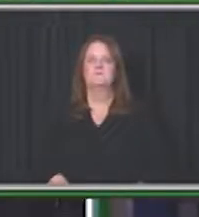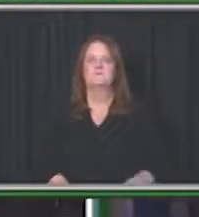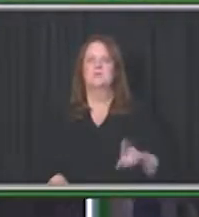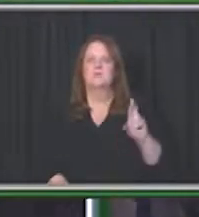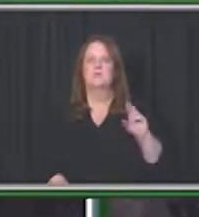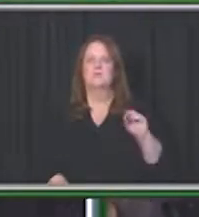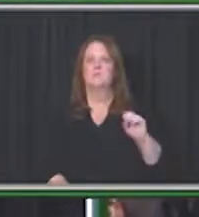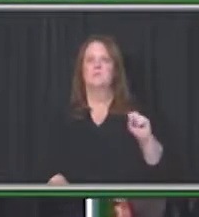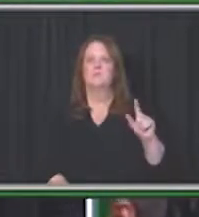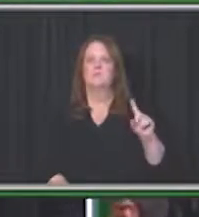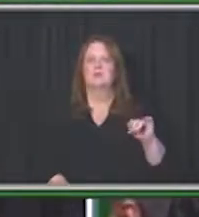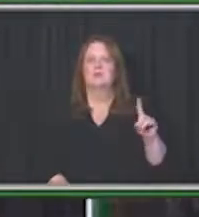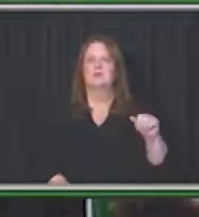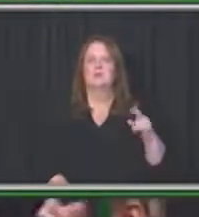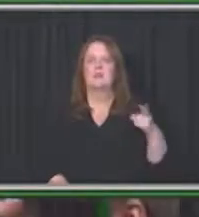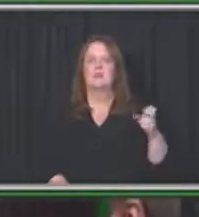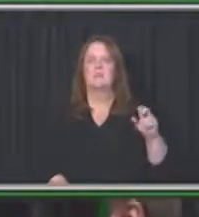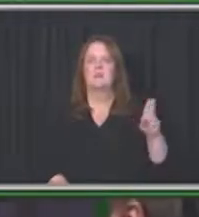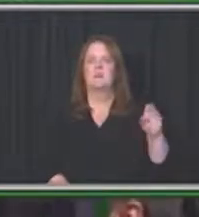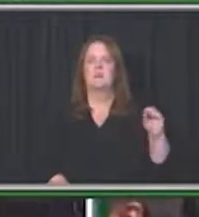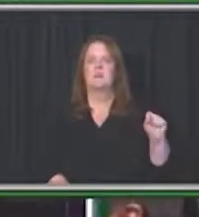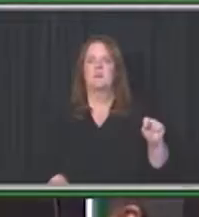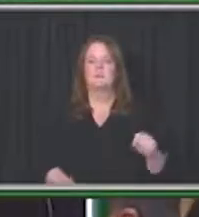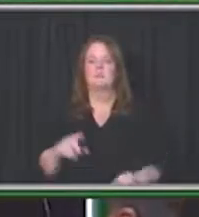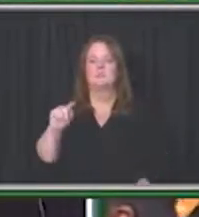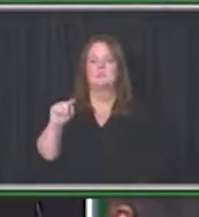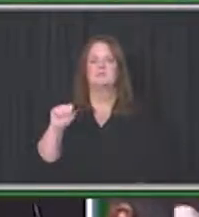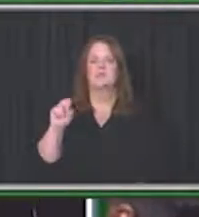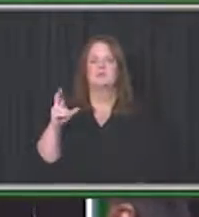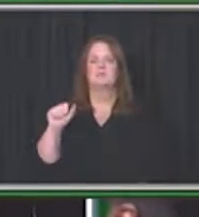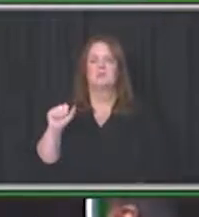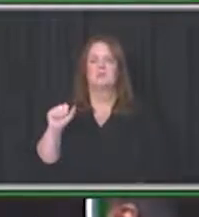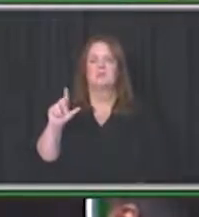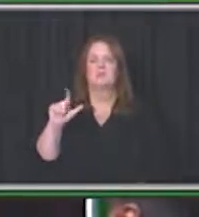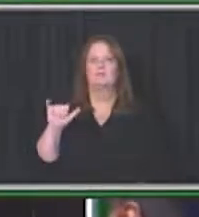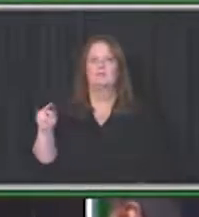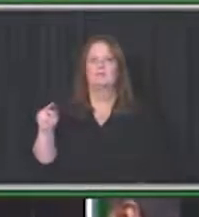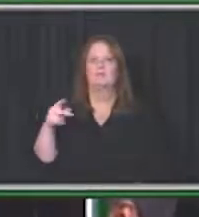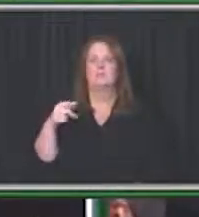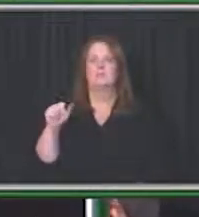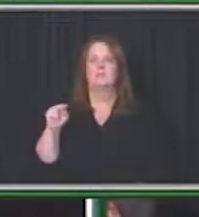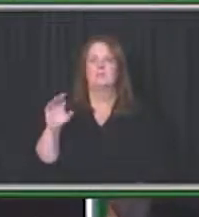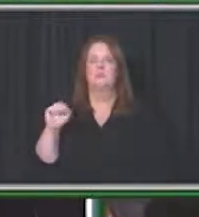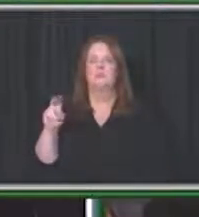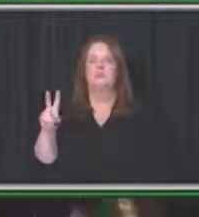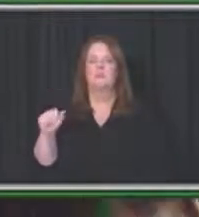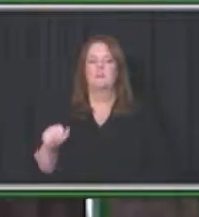Rosa Linda Avalos. Tasha Lynn Penkova.